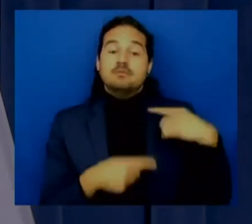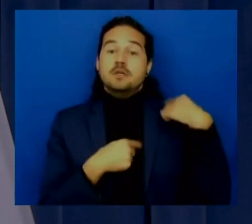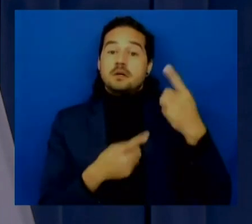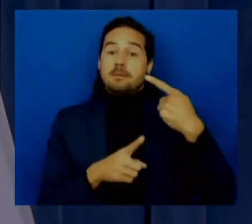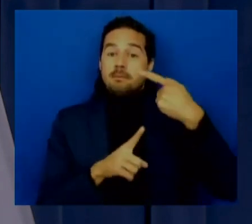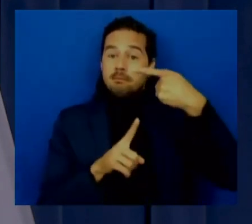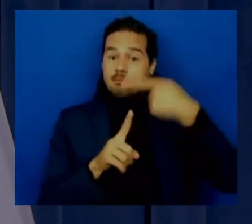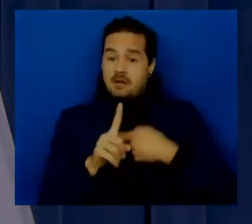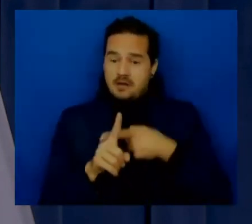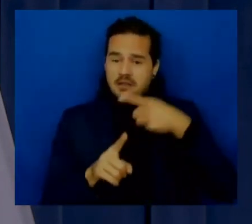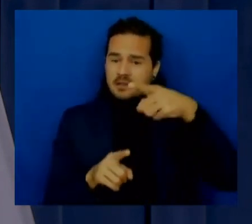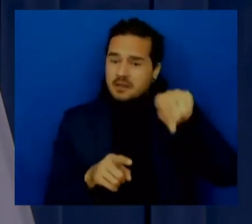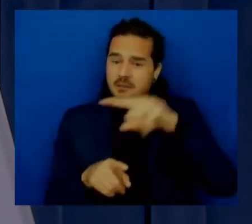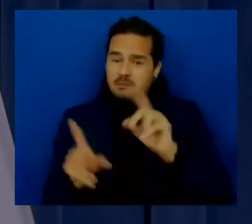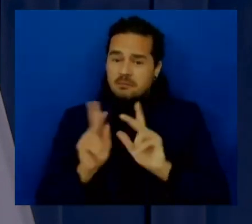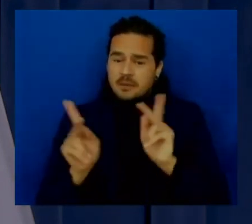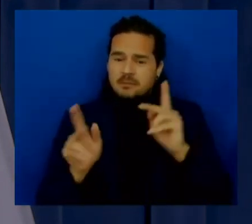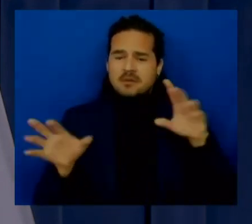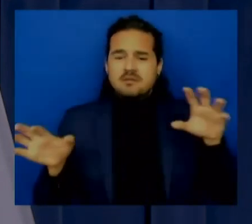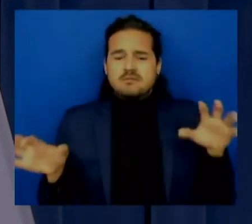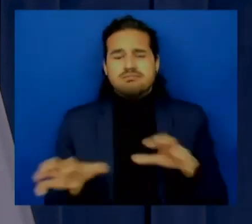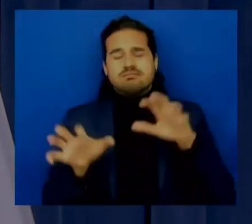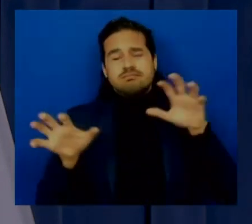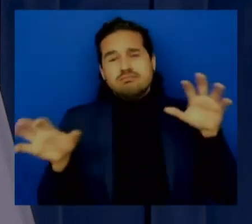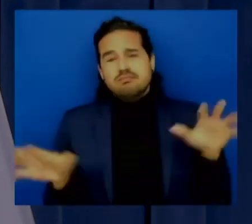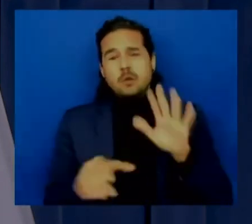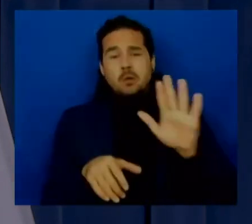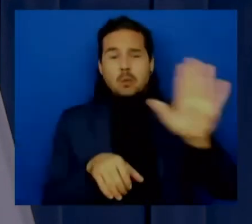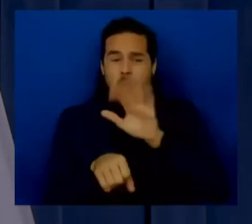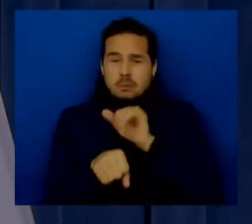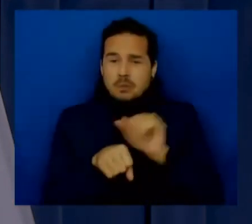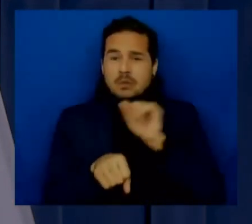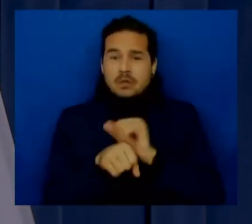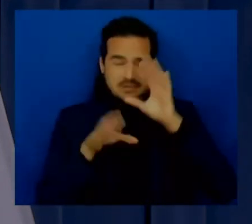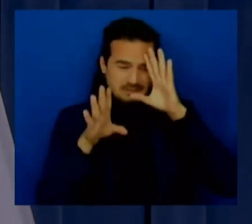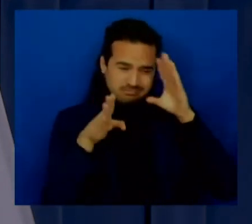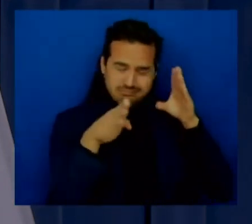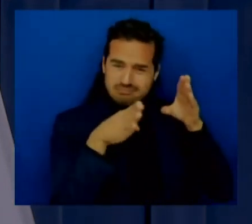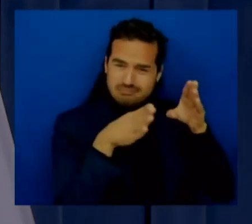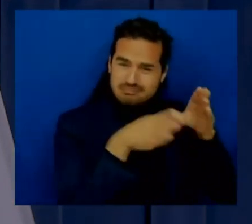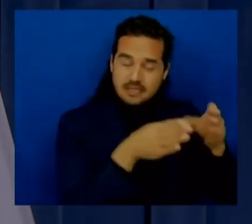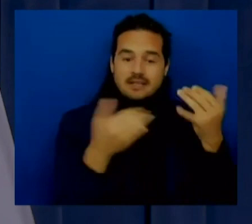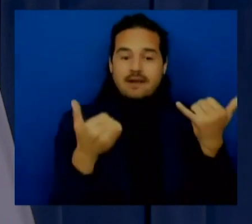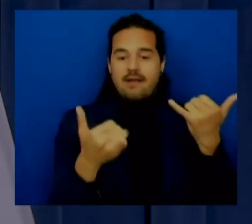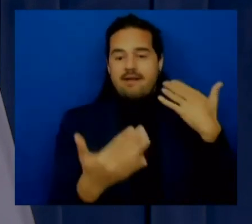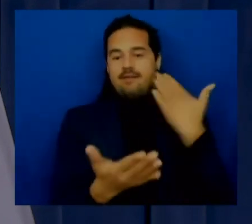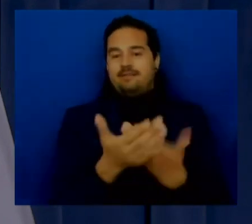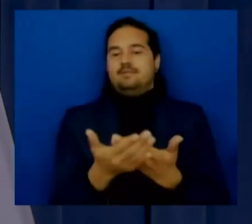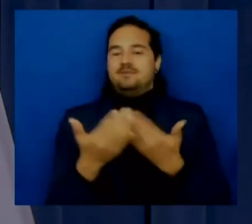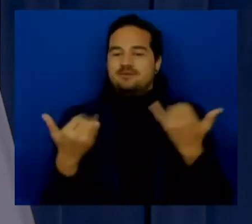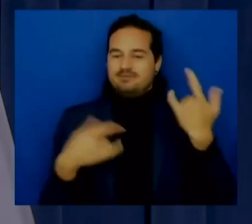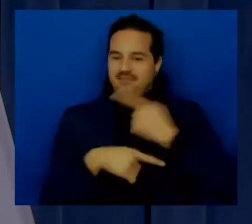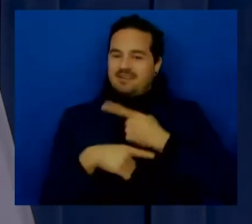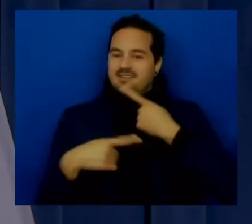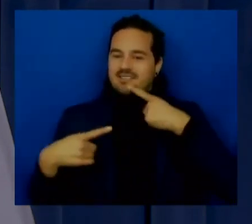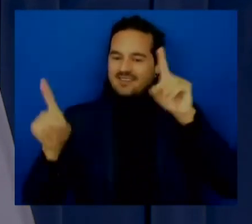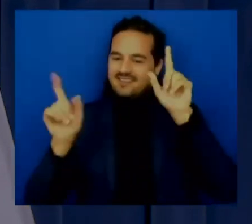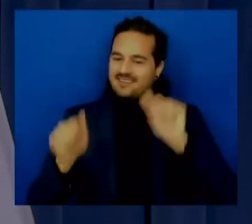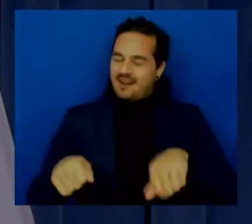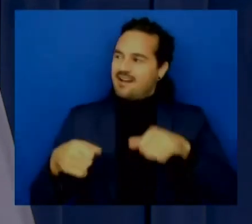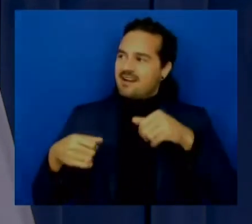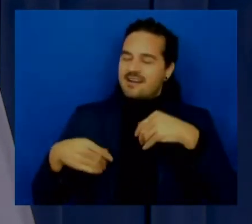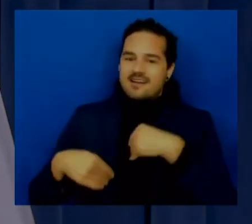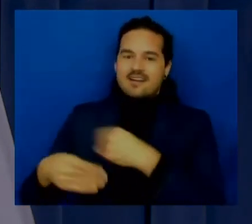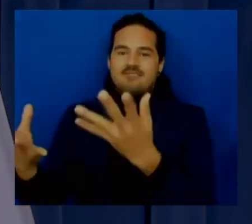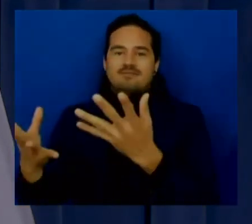are today, and that's the capacity to deliver on a big issue. So often